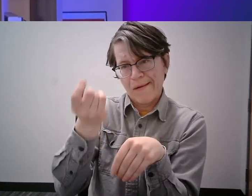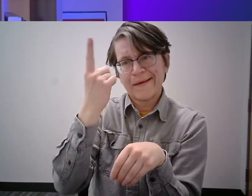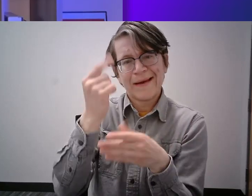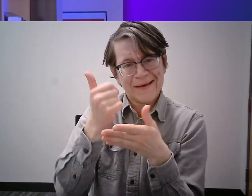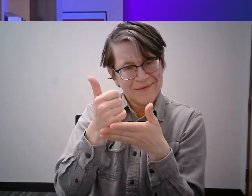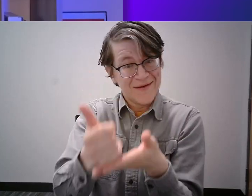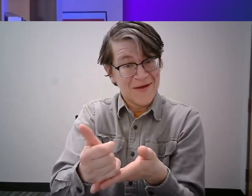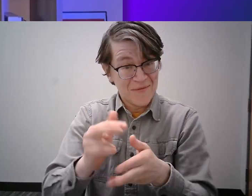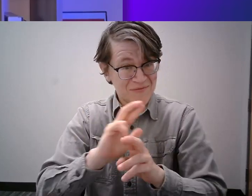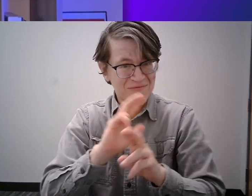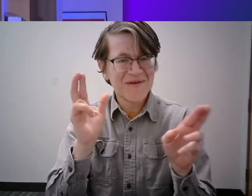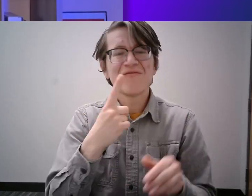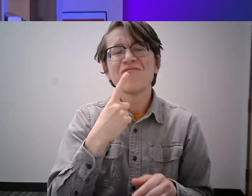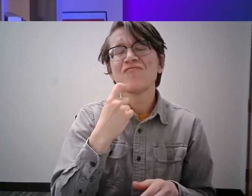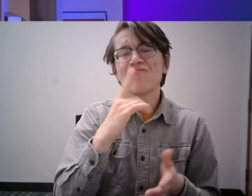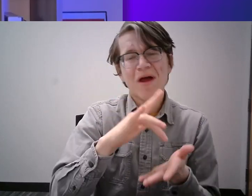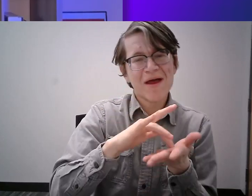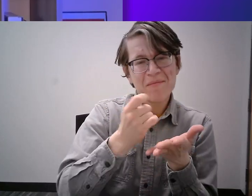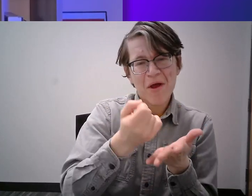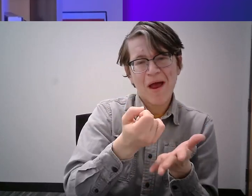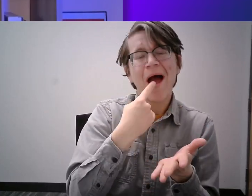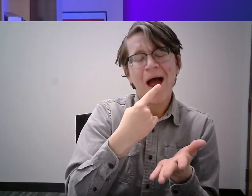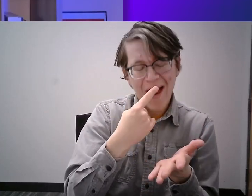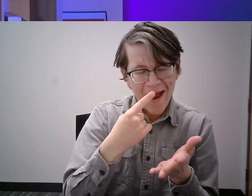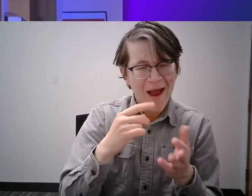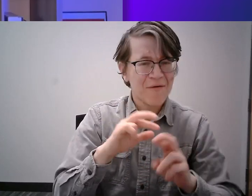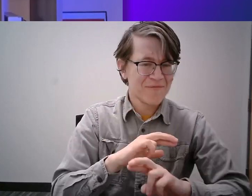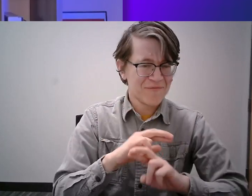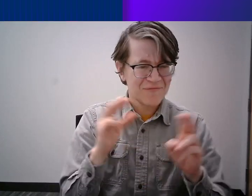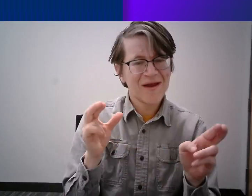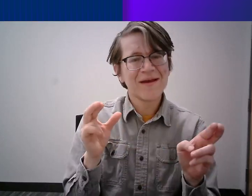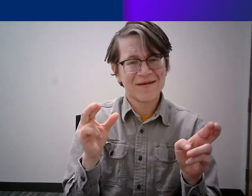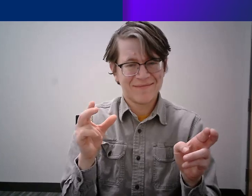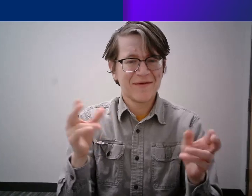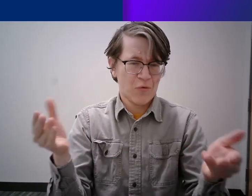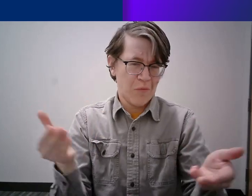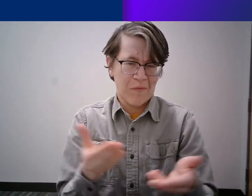take the red pill? Then welcome to Pimp My Type.